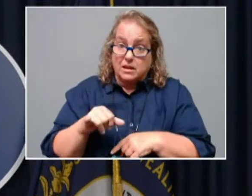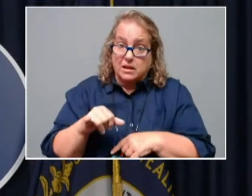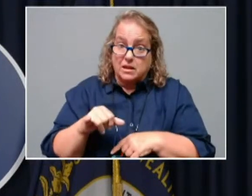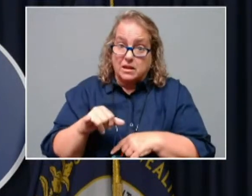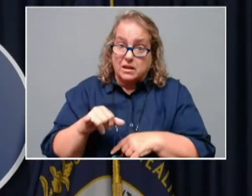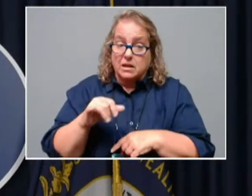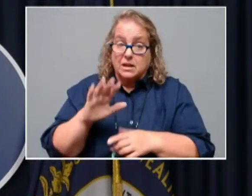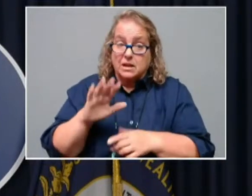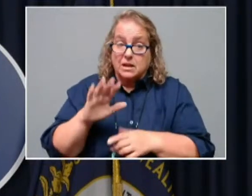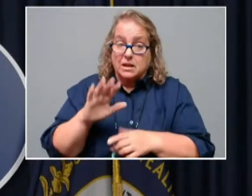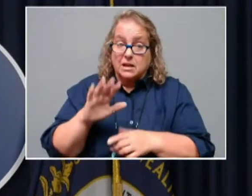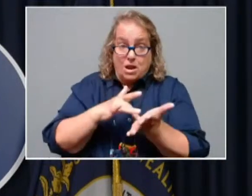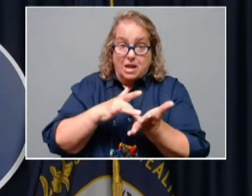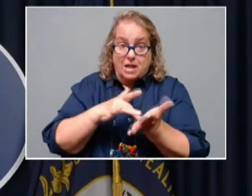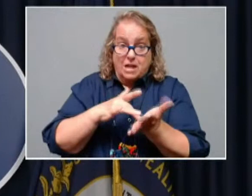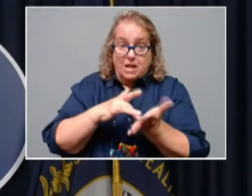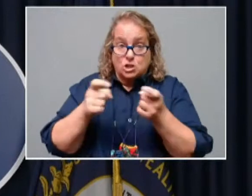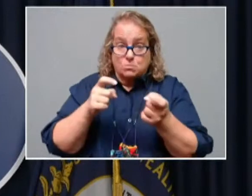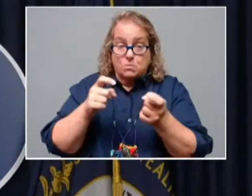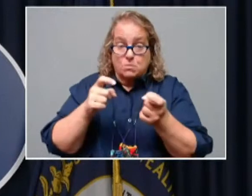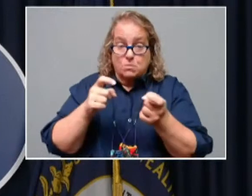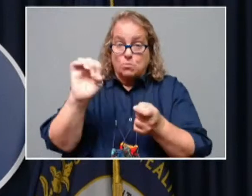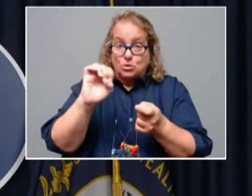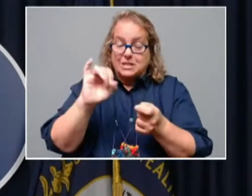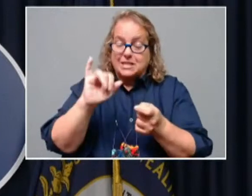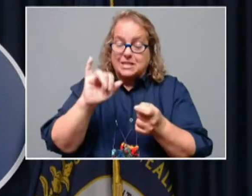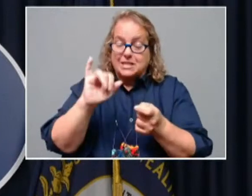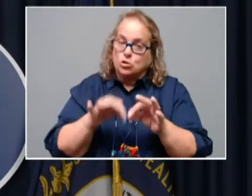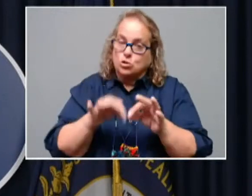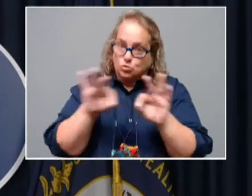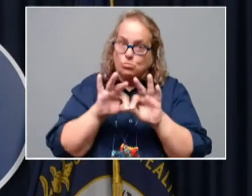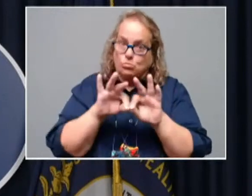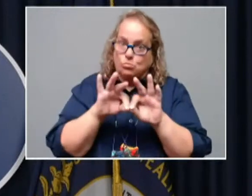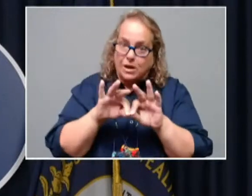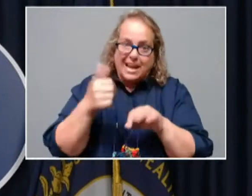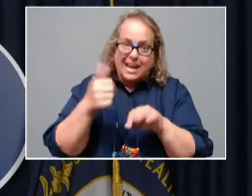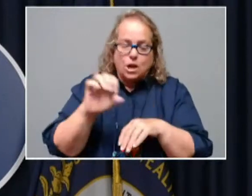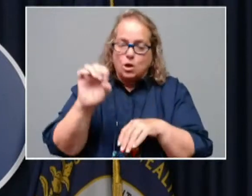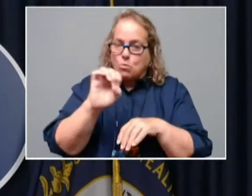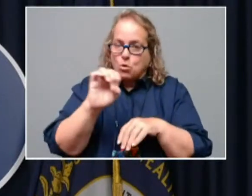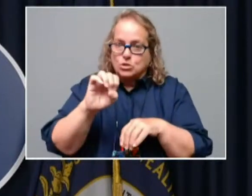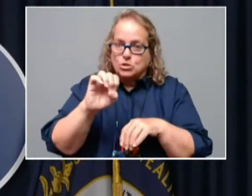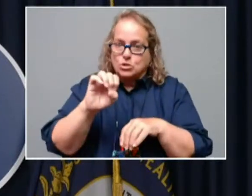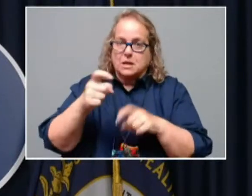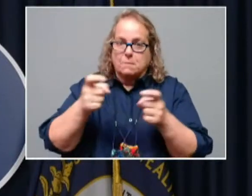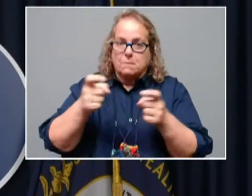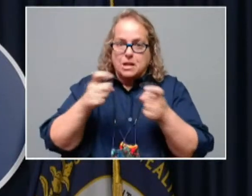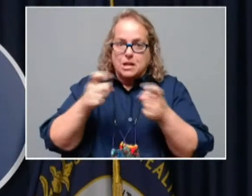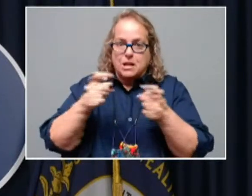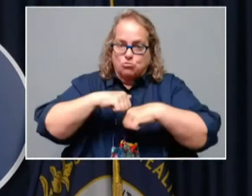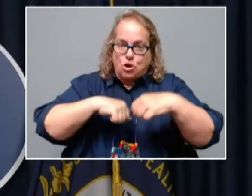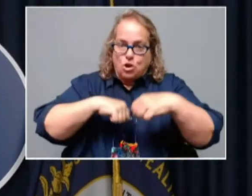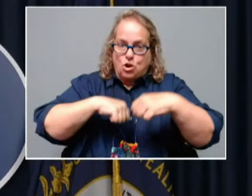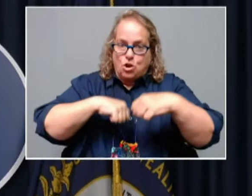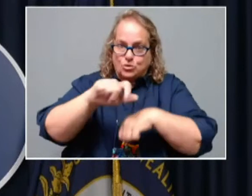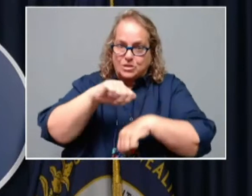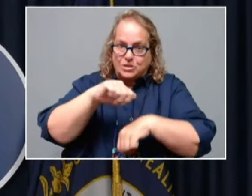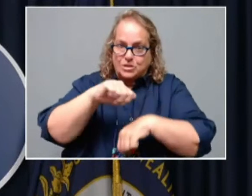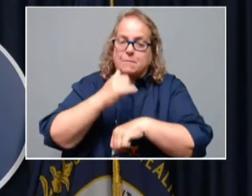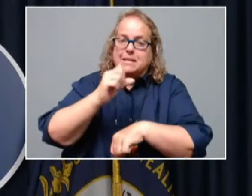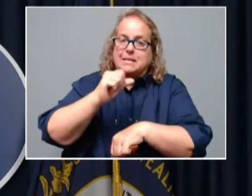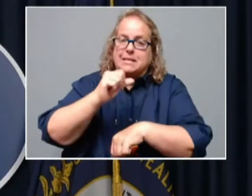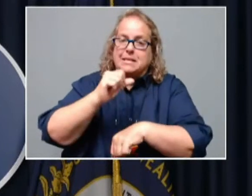of emergencies is critically important, and any emergency management structure that you set up is set up that